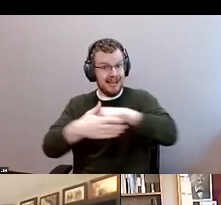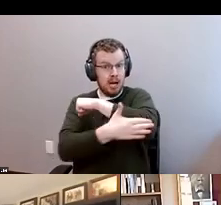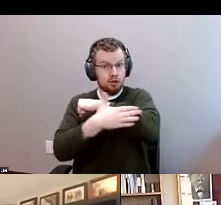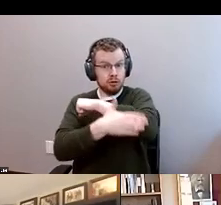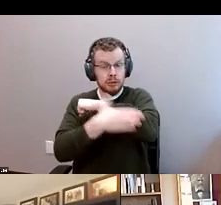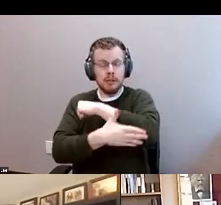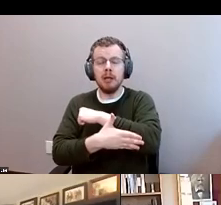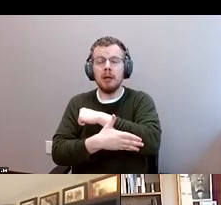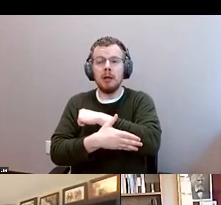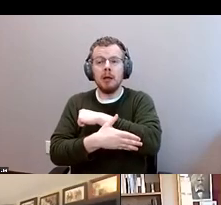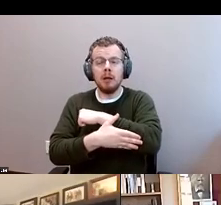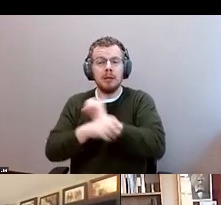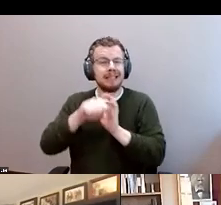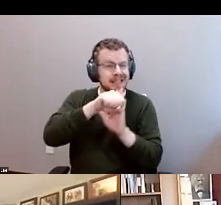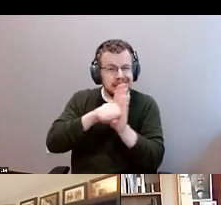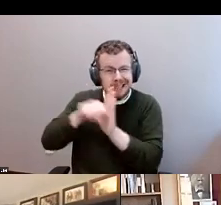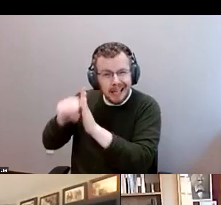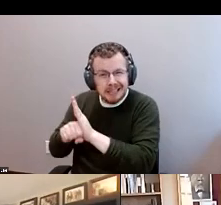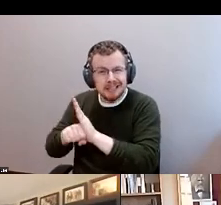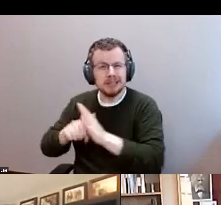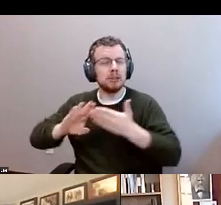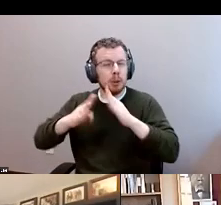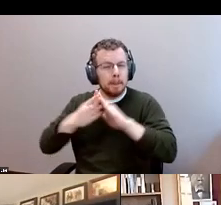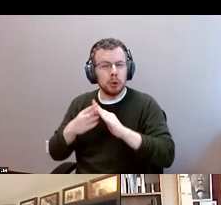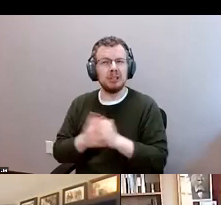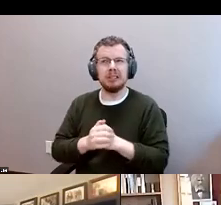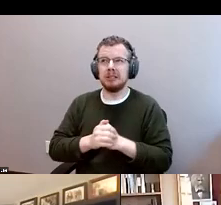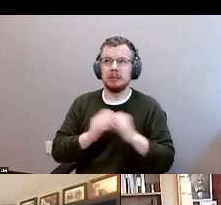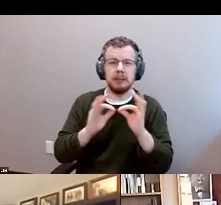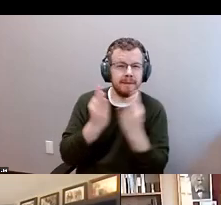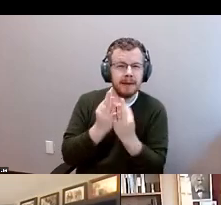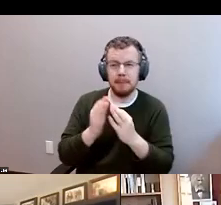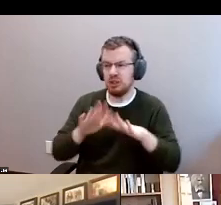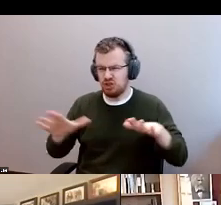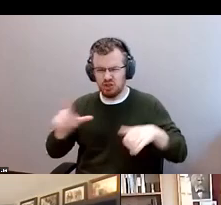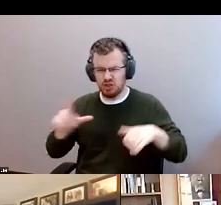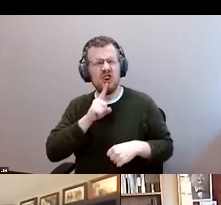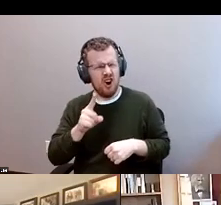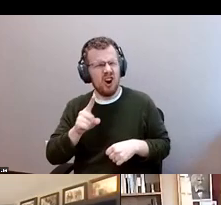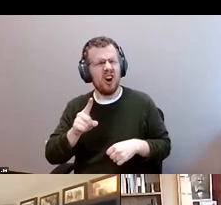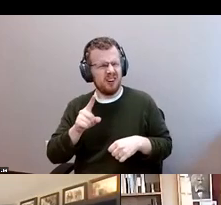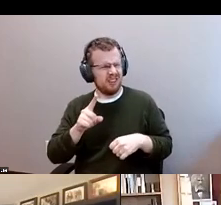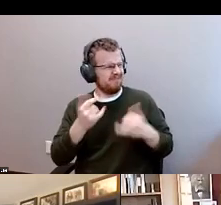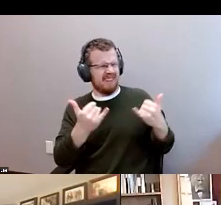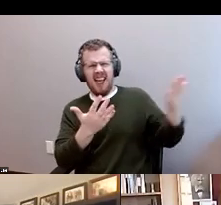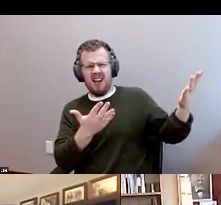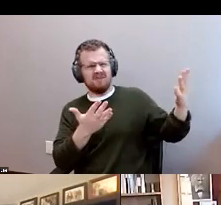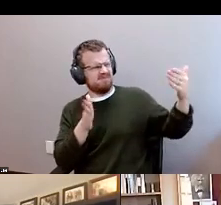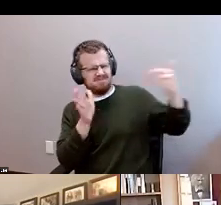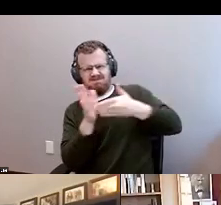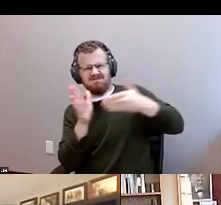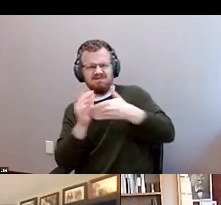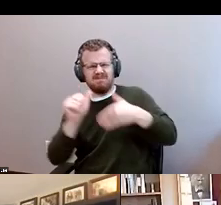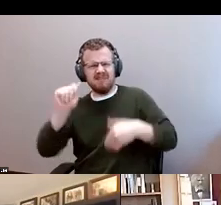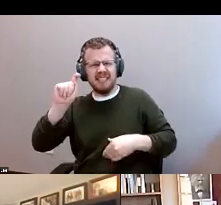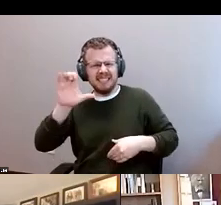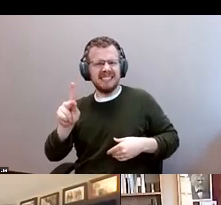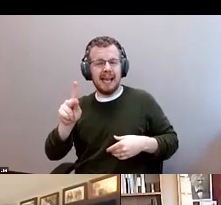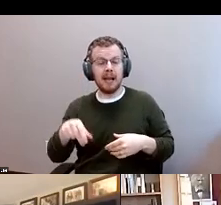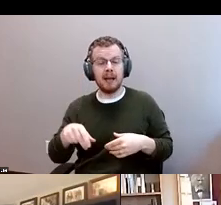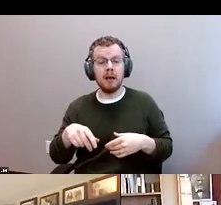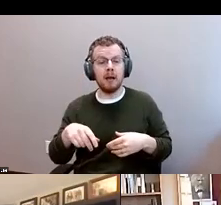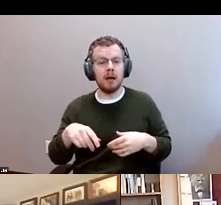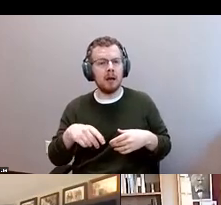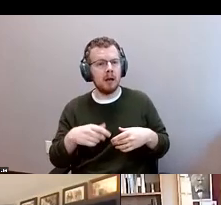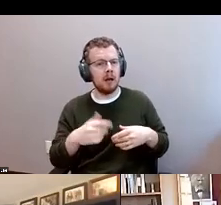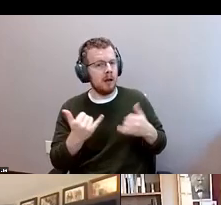Our country, states, communities, and families, including our children, are under attack. And as we stand deeply anchored in the present,